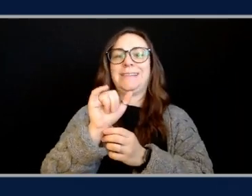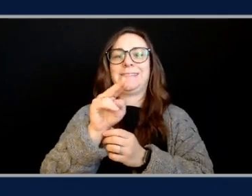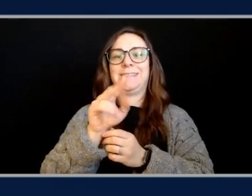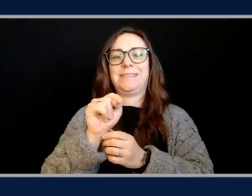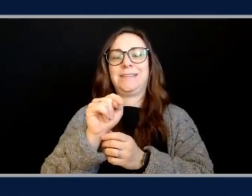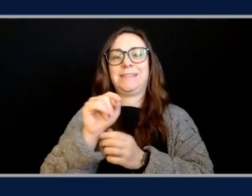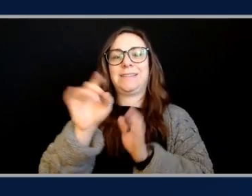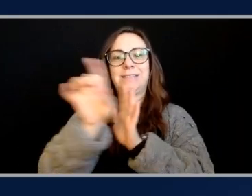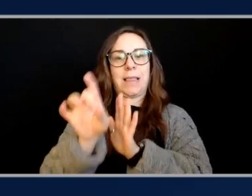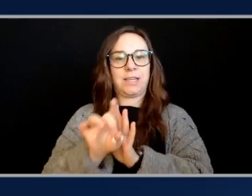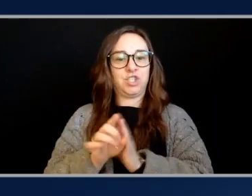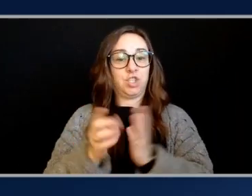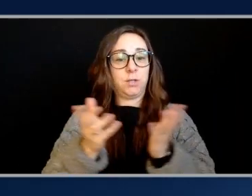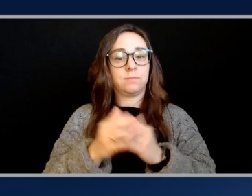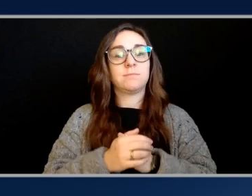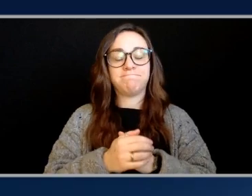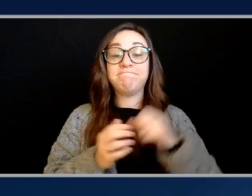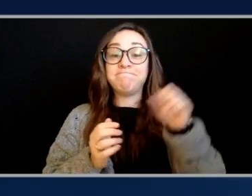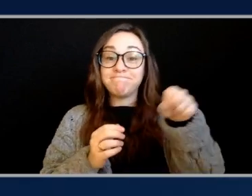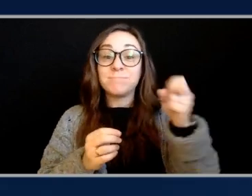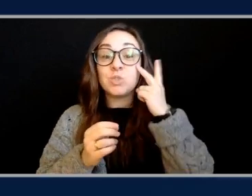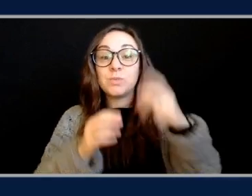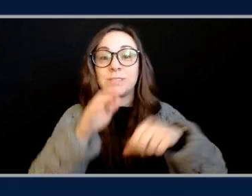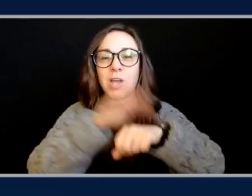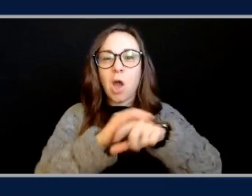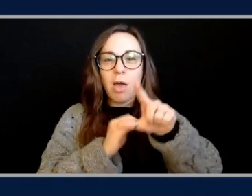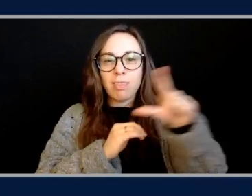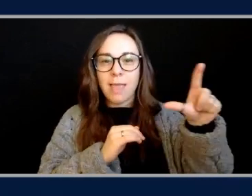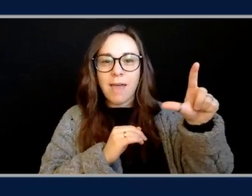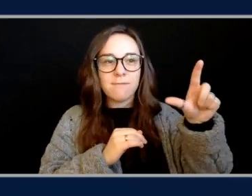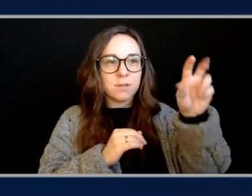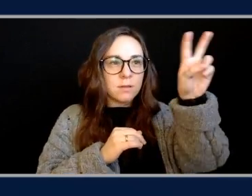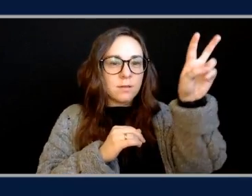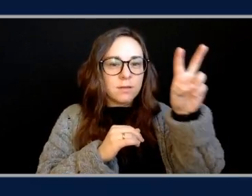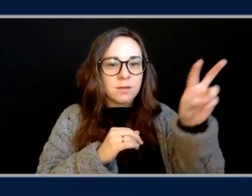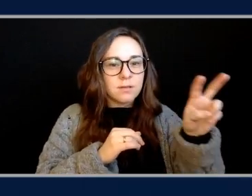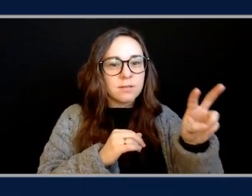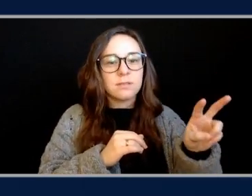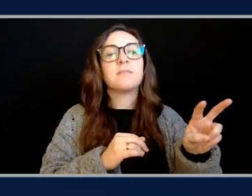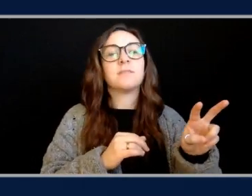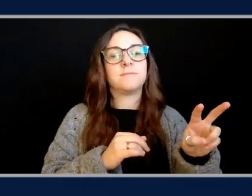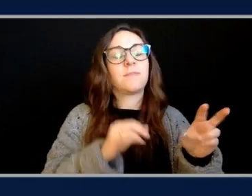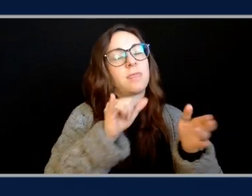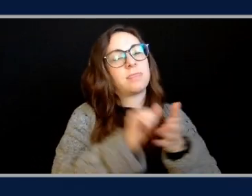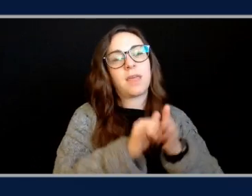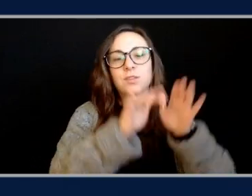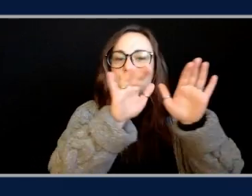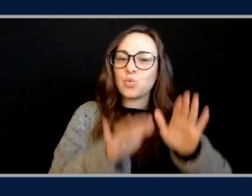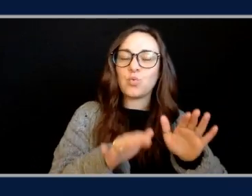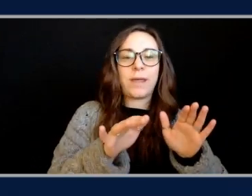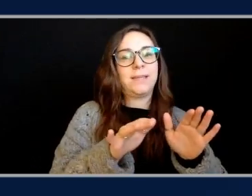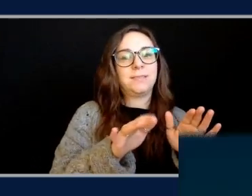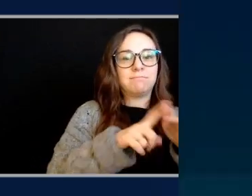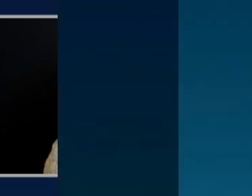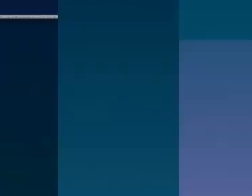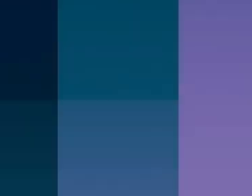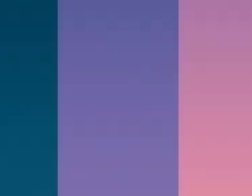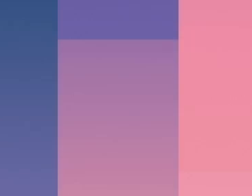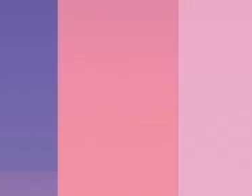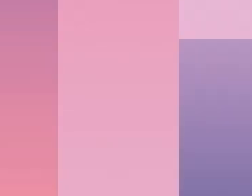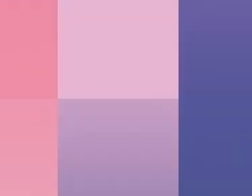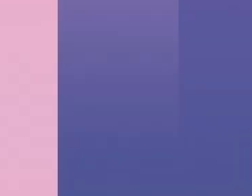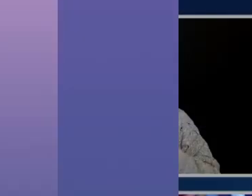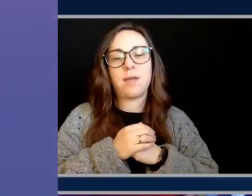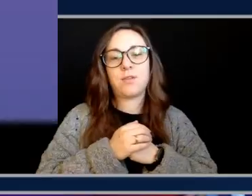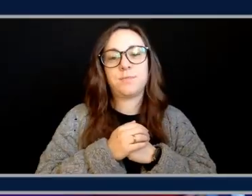type catalogs that you'll see right on the left-hand navigation of the EC2 console is a great place for you to start, right? It gives you